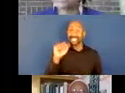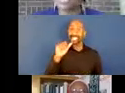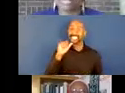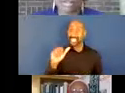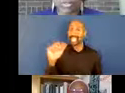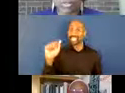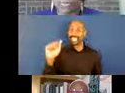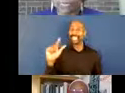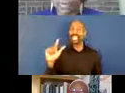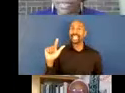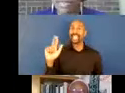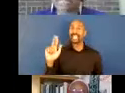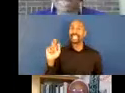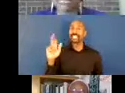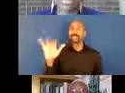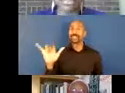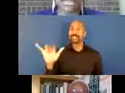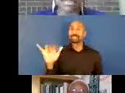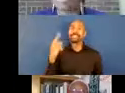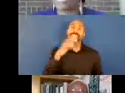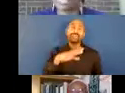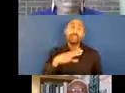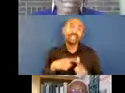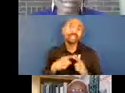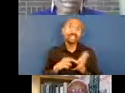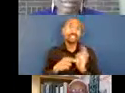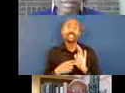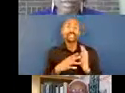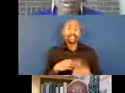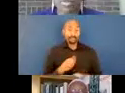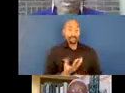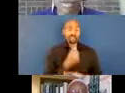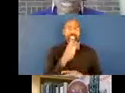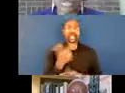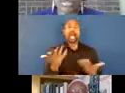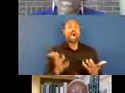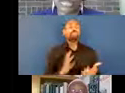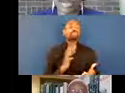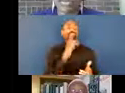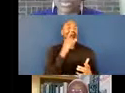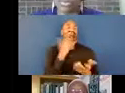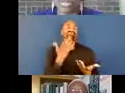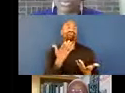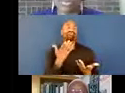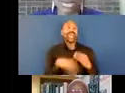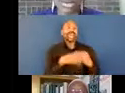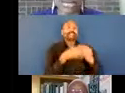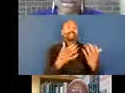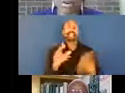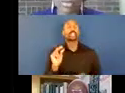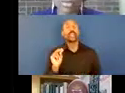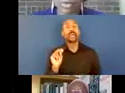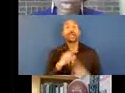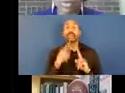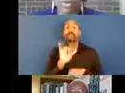is not a luxury. It is a vital necessity of our existence. It forms a quality of the light within which we predicate our